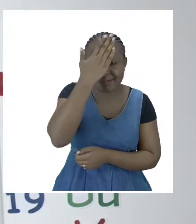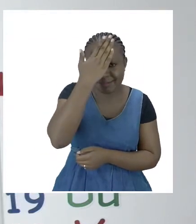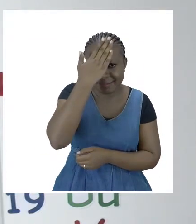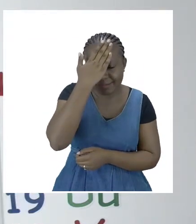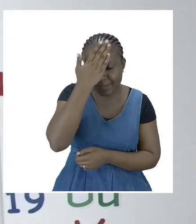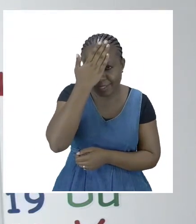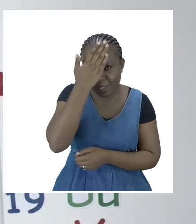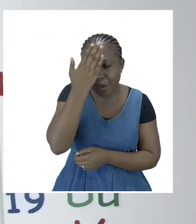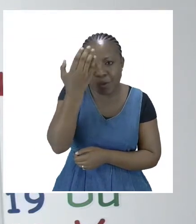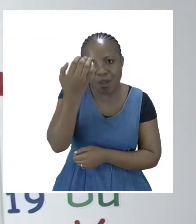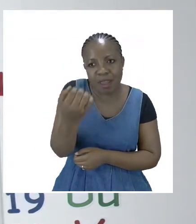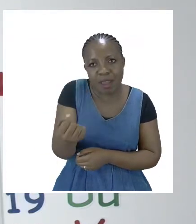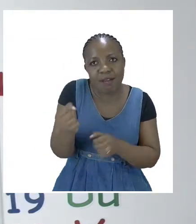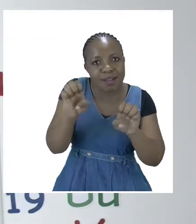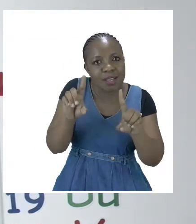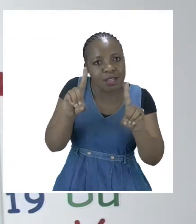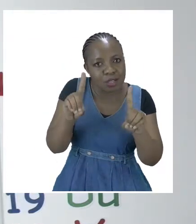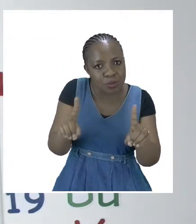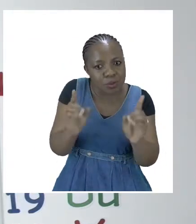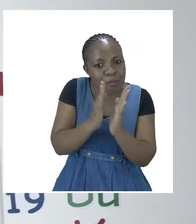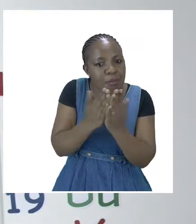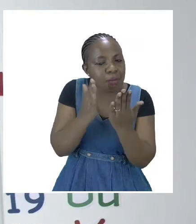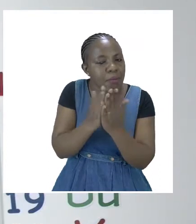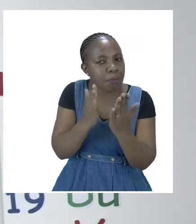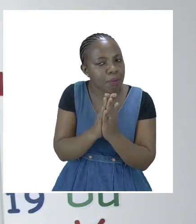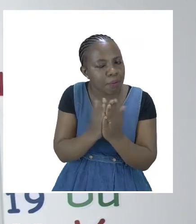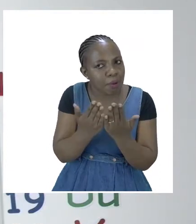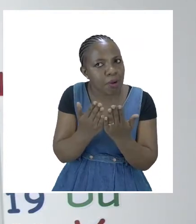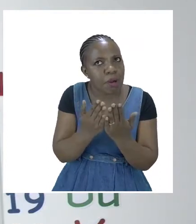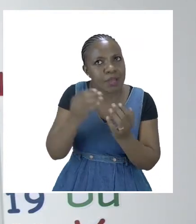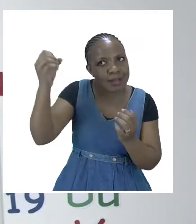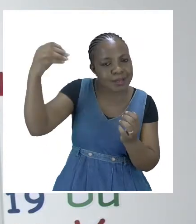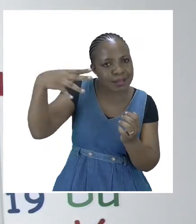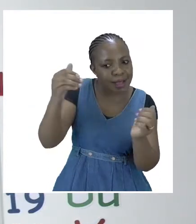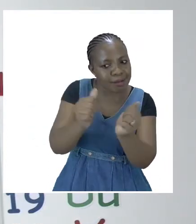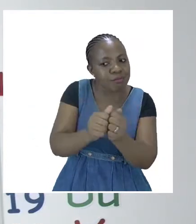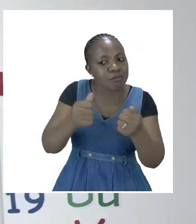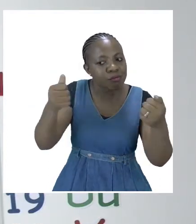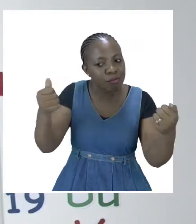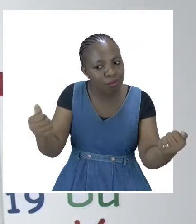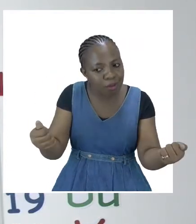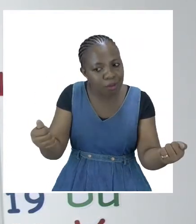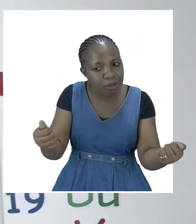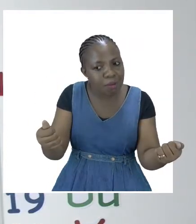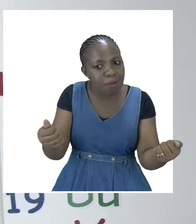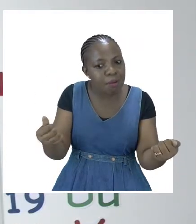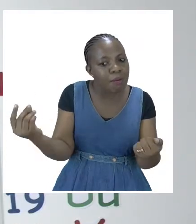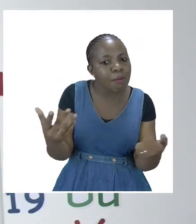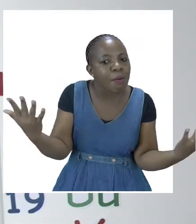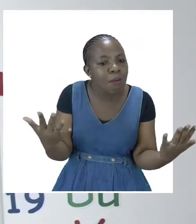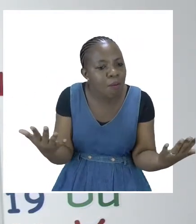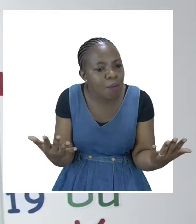booklet in our daily newspaper, street sales, or at your school every Monday